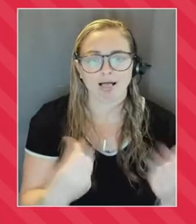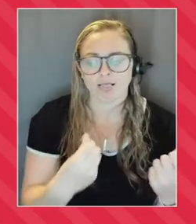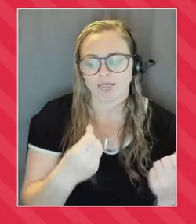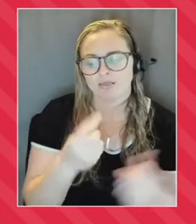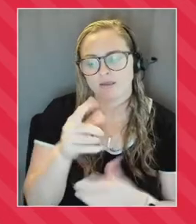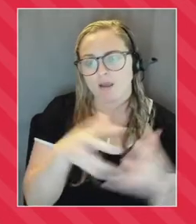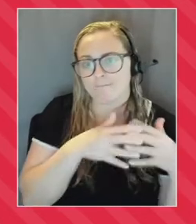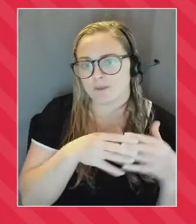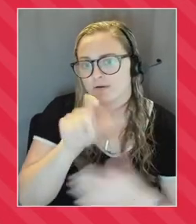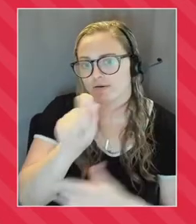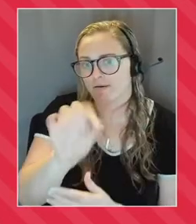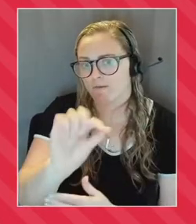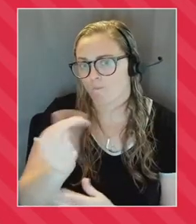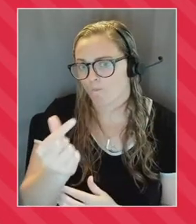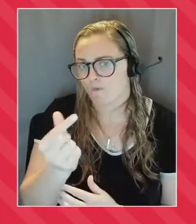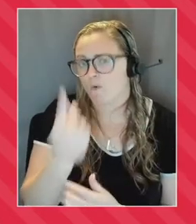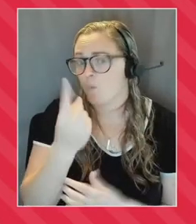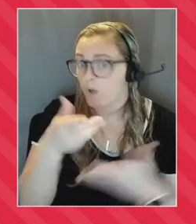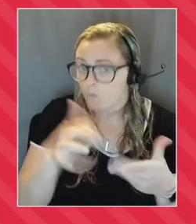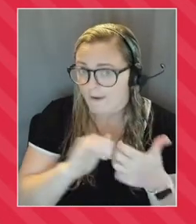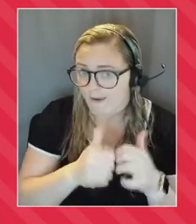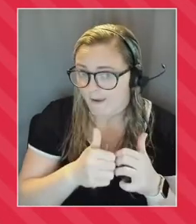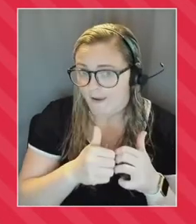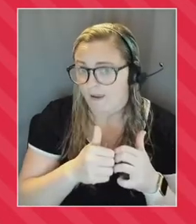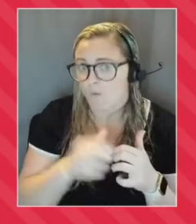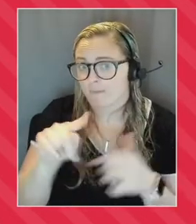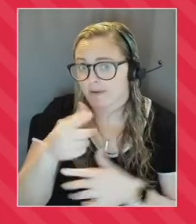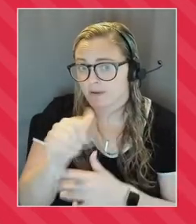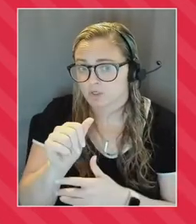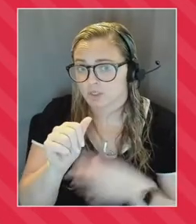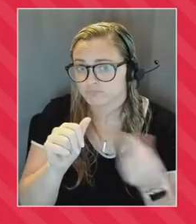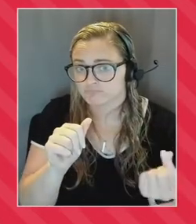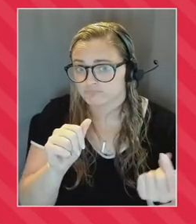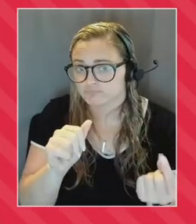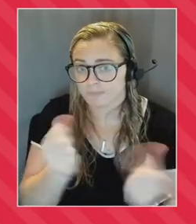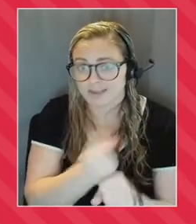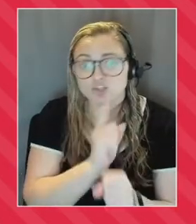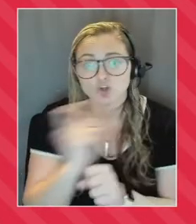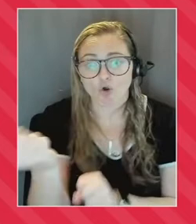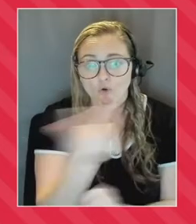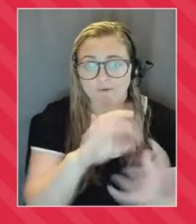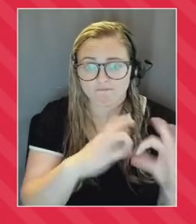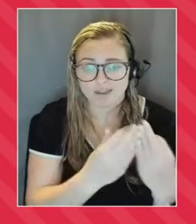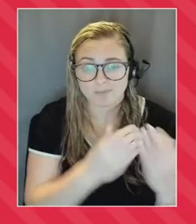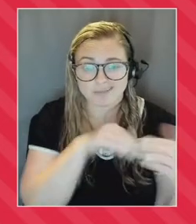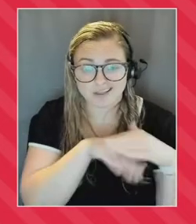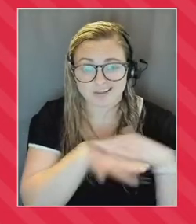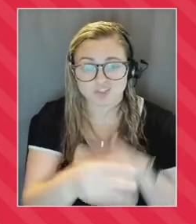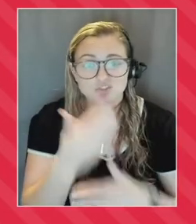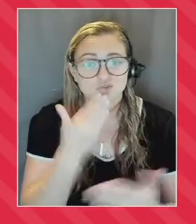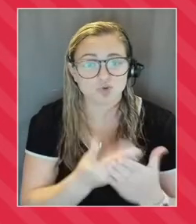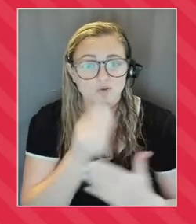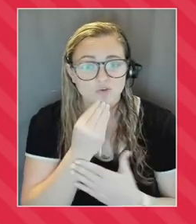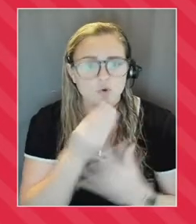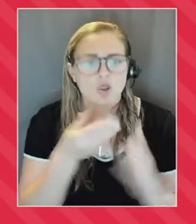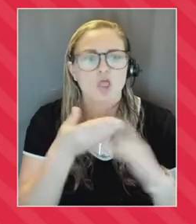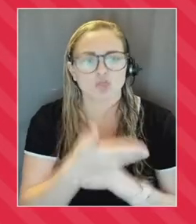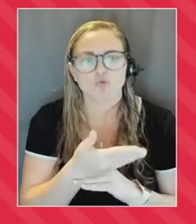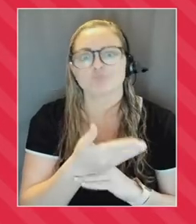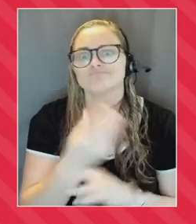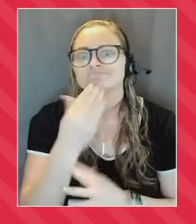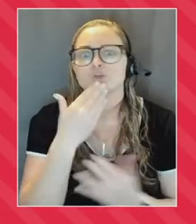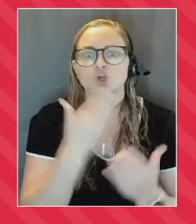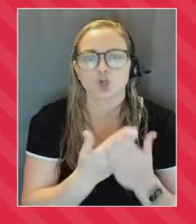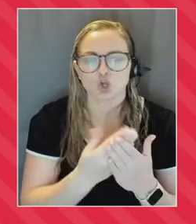ahealthieramerica.org. One of the ways PHA is ensuring all families have access to good food is through its Good Food for